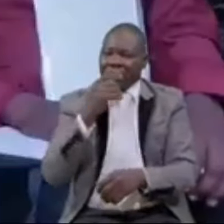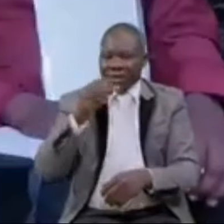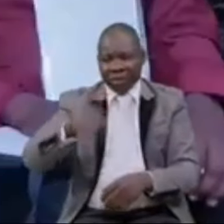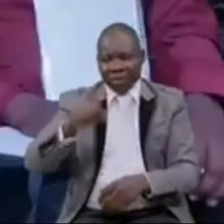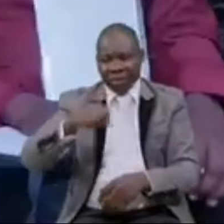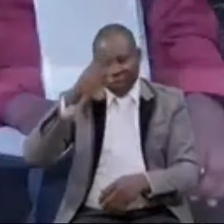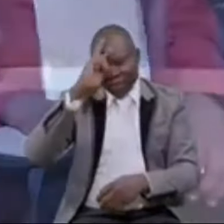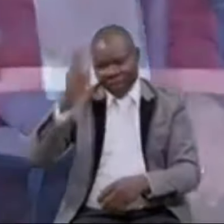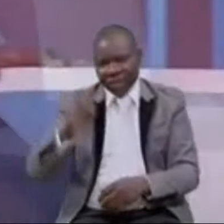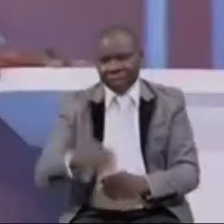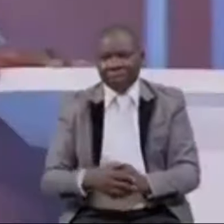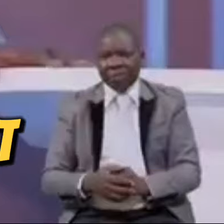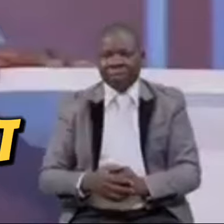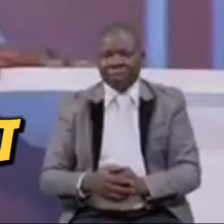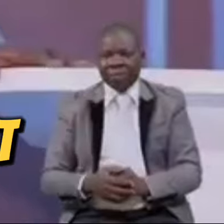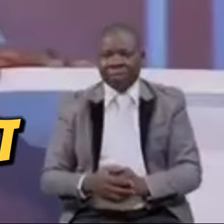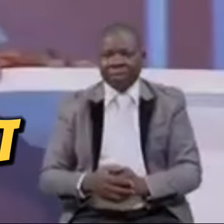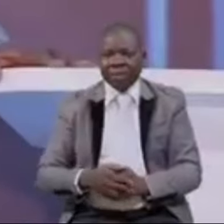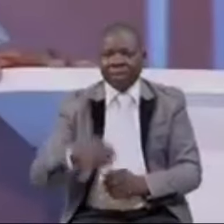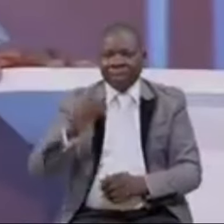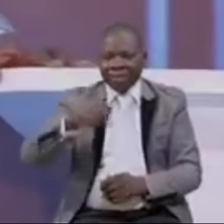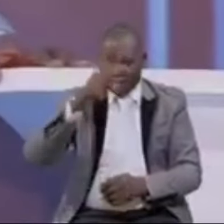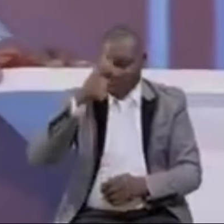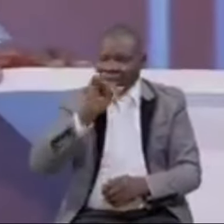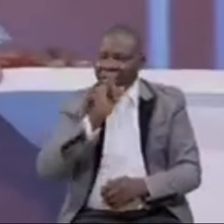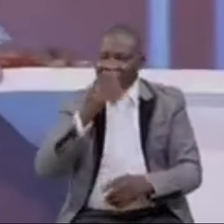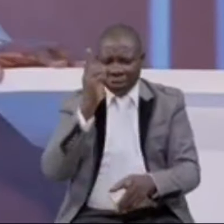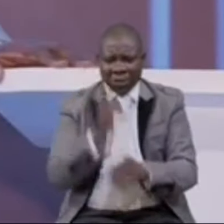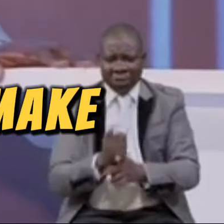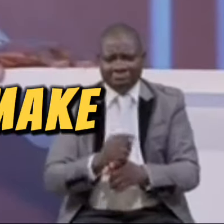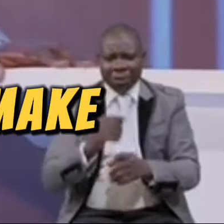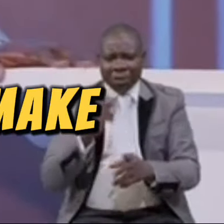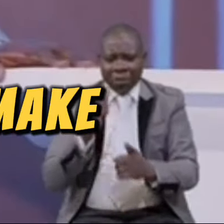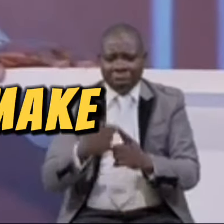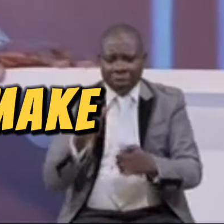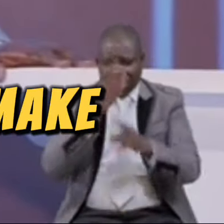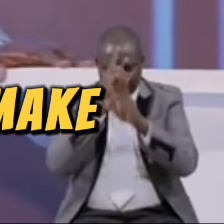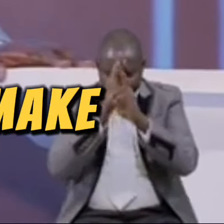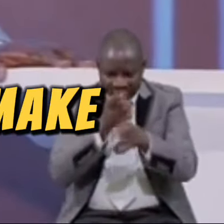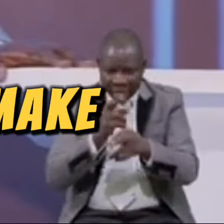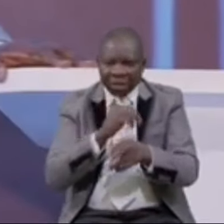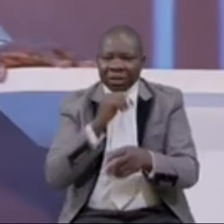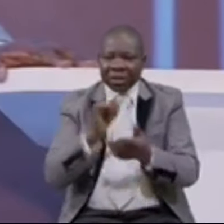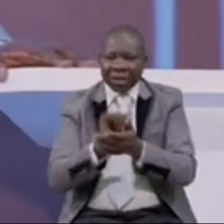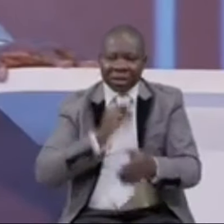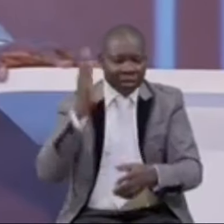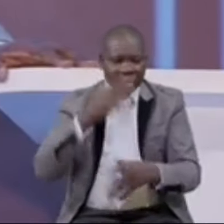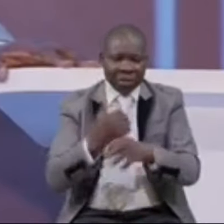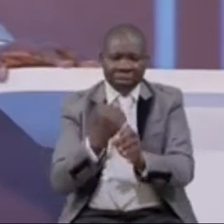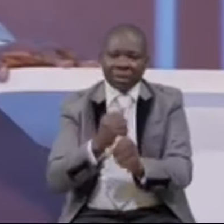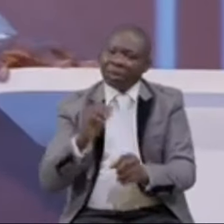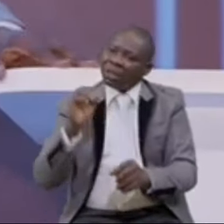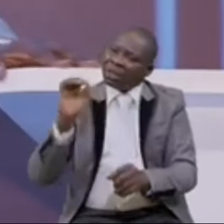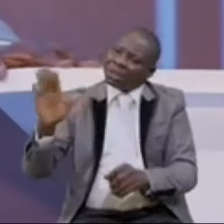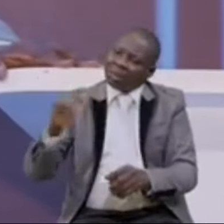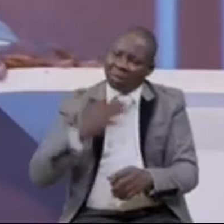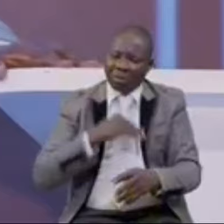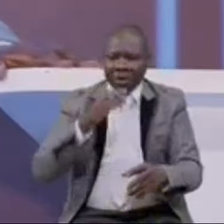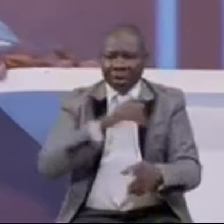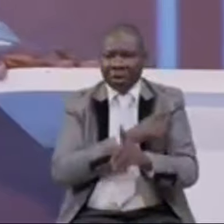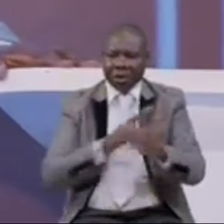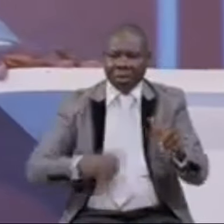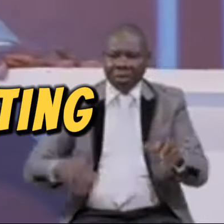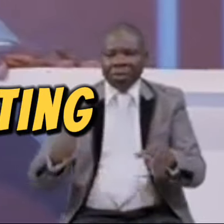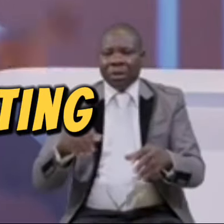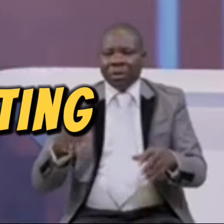Yes, sir, just in a normal respect. It doesn't mean I'm going to make him my Lord. And so we